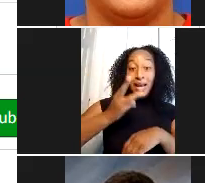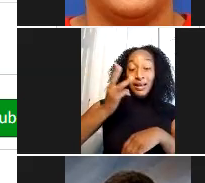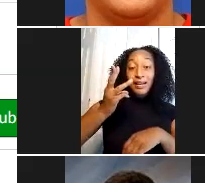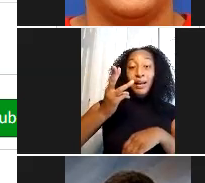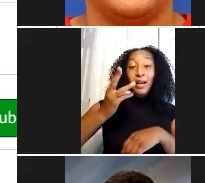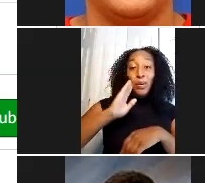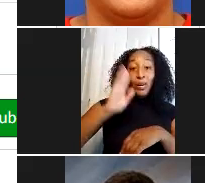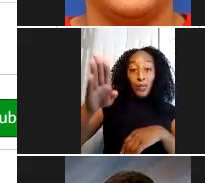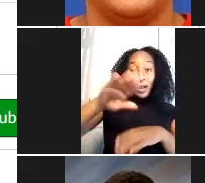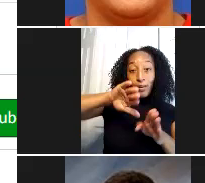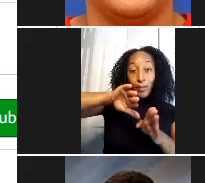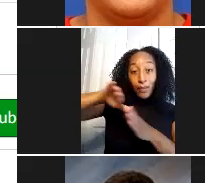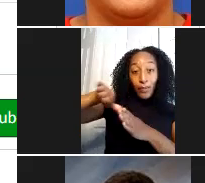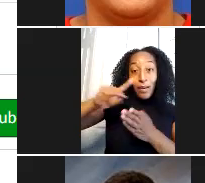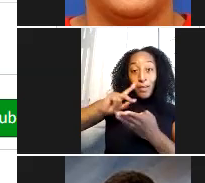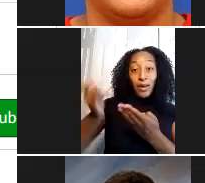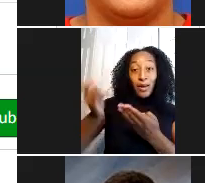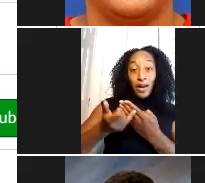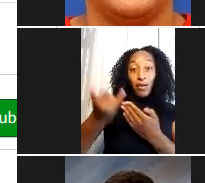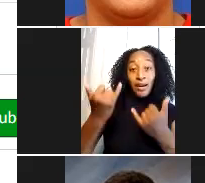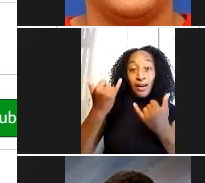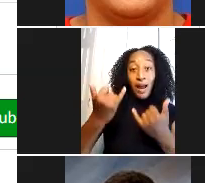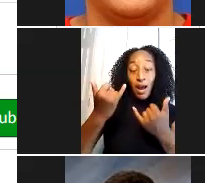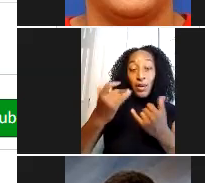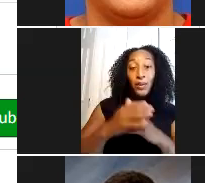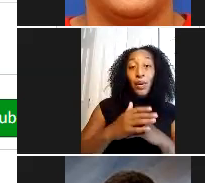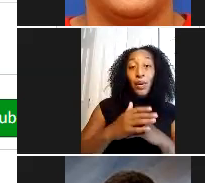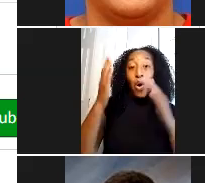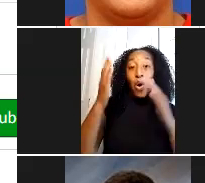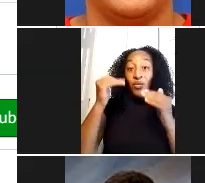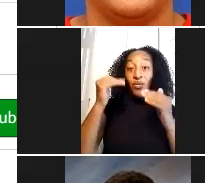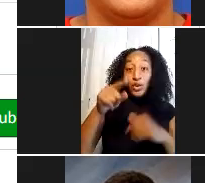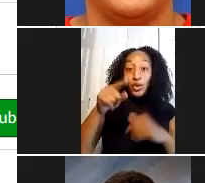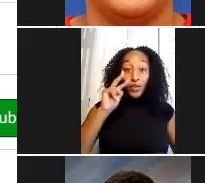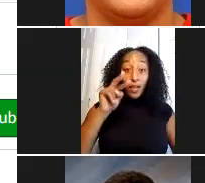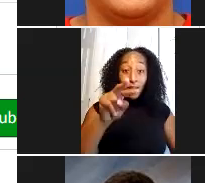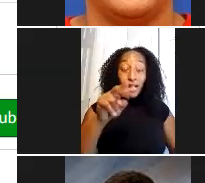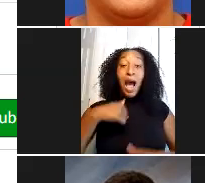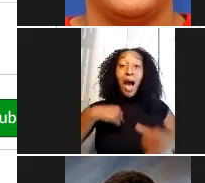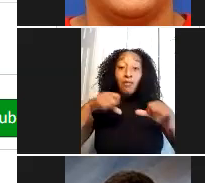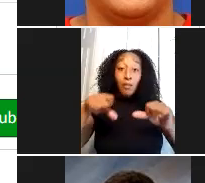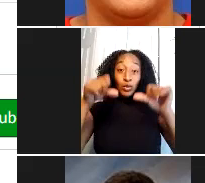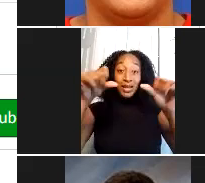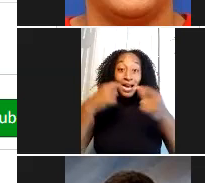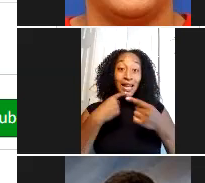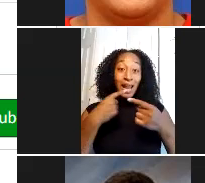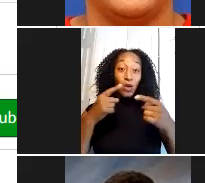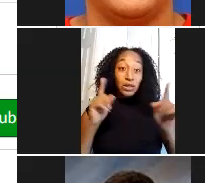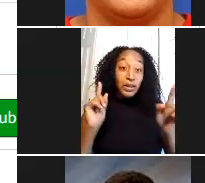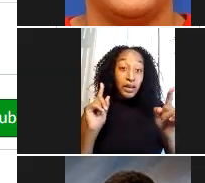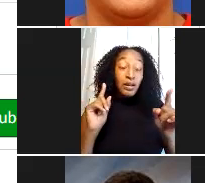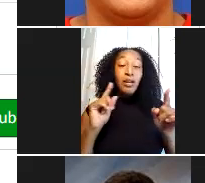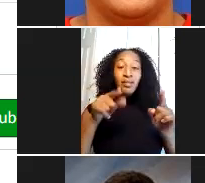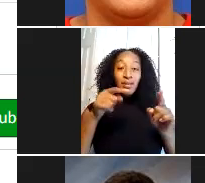for right now. Hopefully you've taken a look. I did post an announcement telling you to go ahead and get started, but we'll take a look at what you need